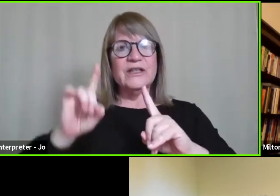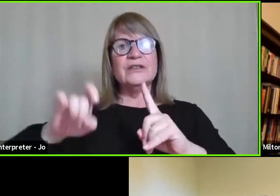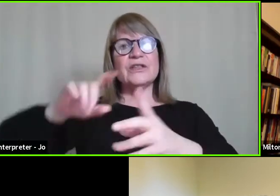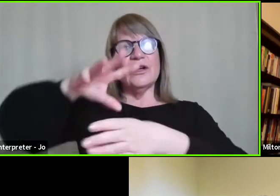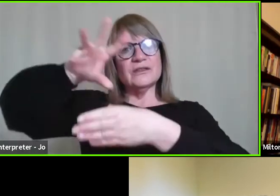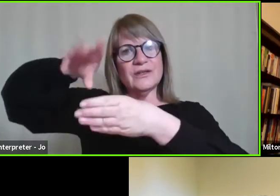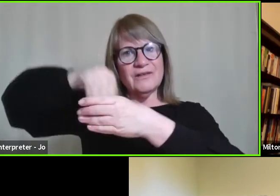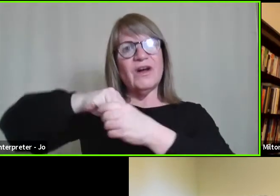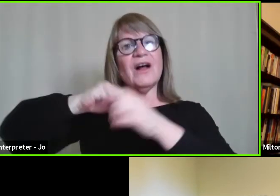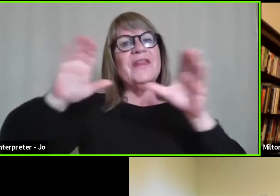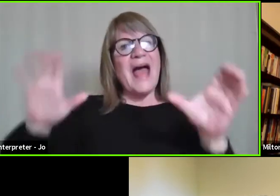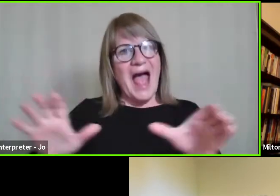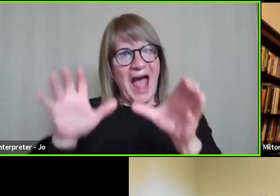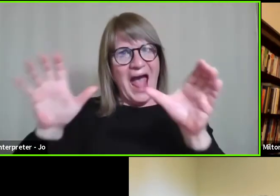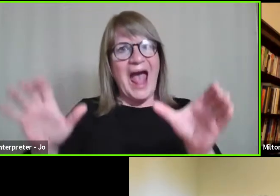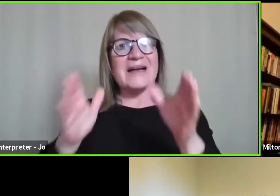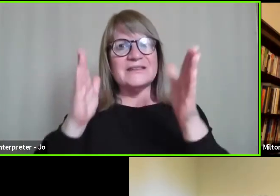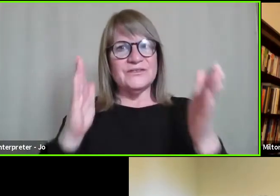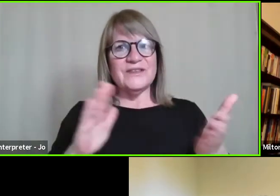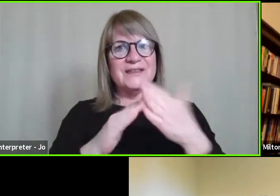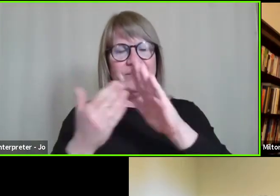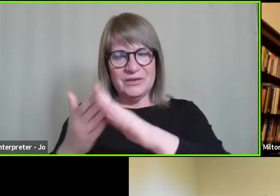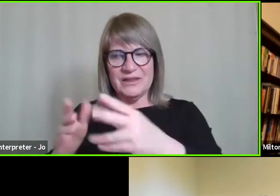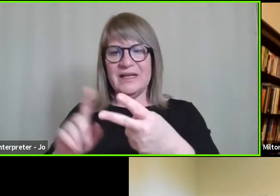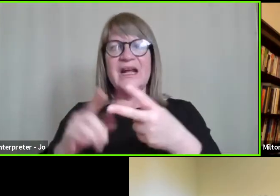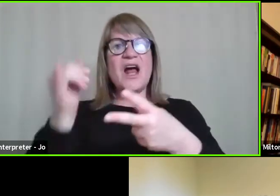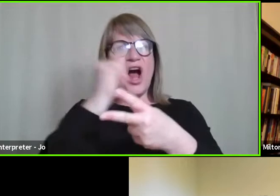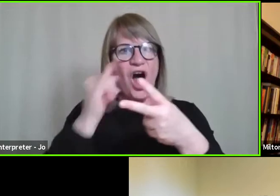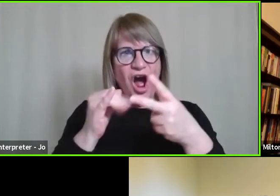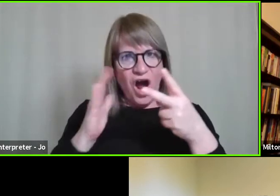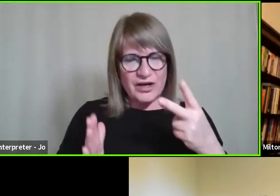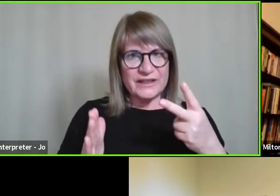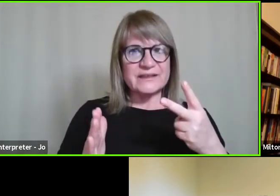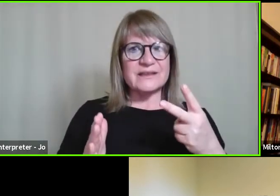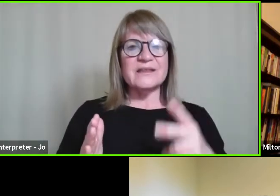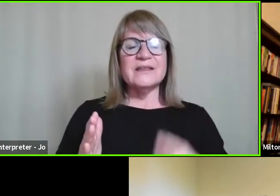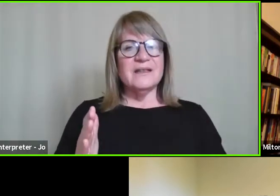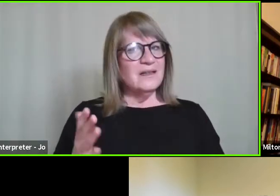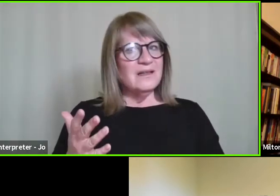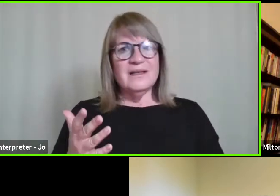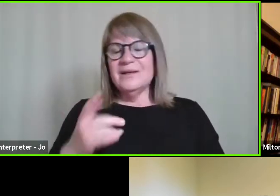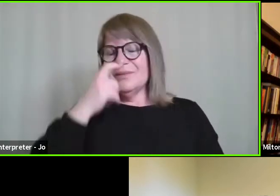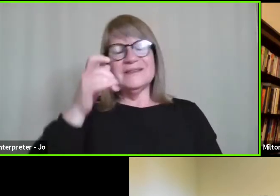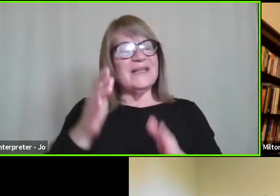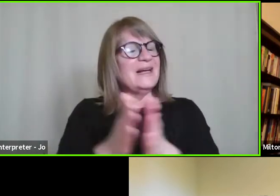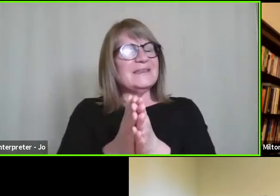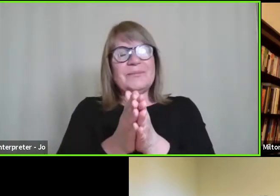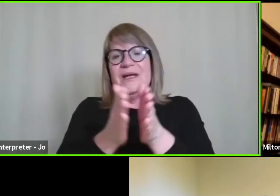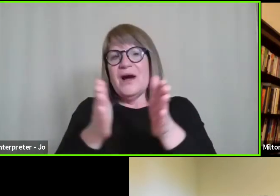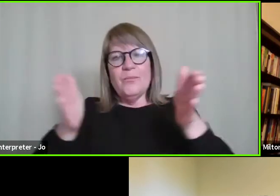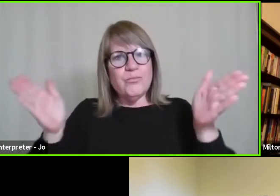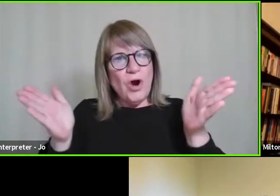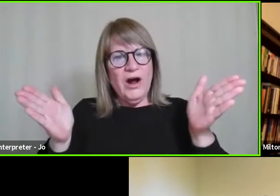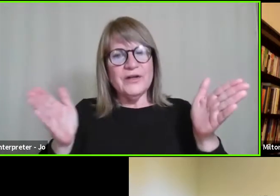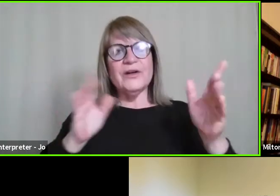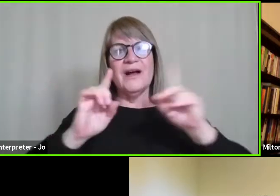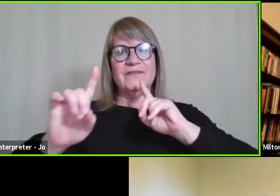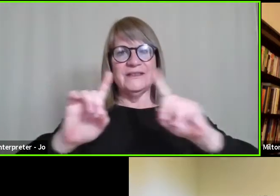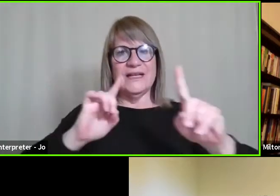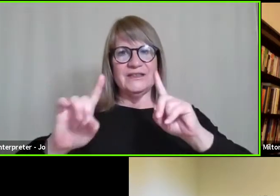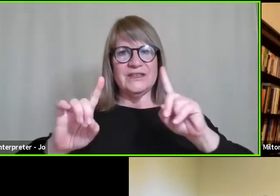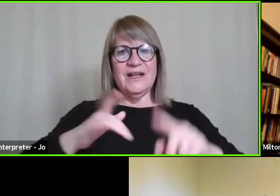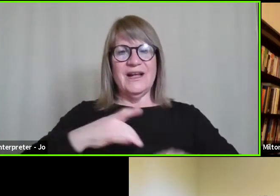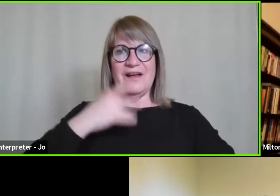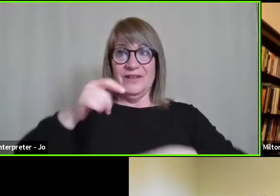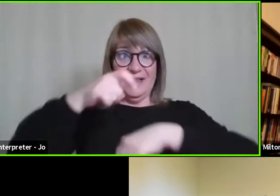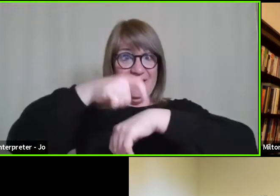the activist community should also engage artists and other meaning makers because this has to be a broader conversation and i think the timing is